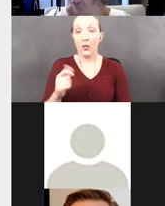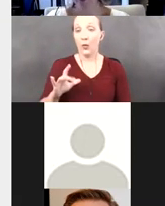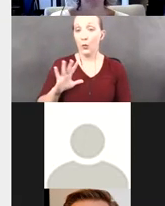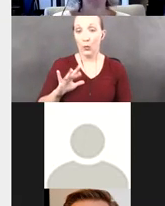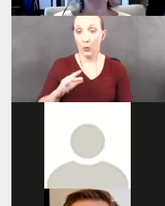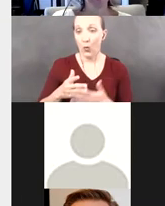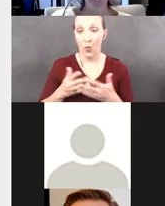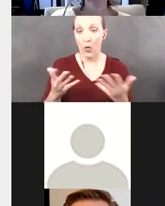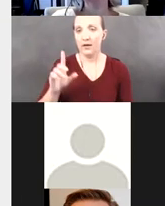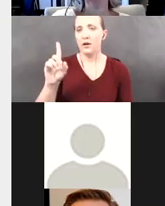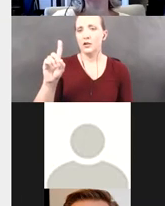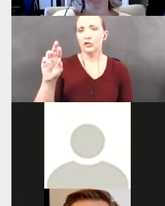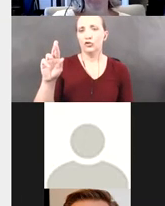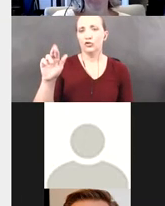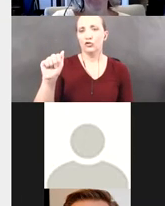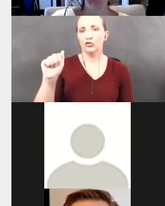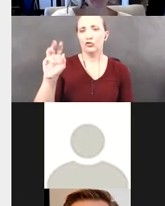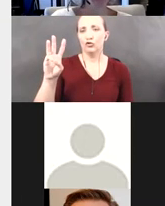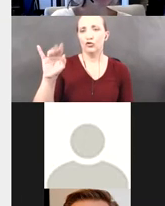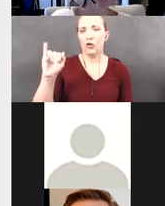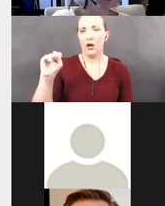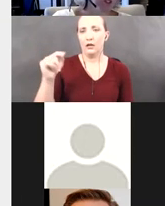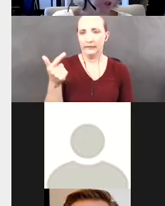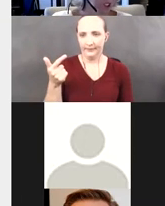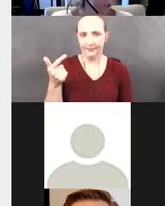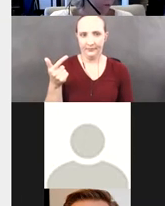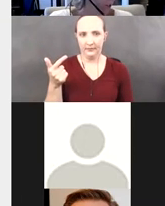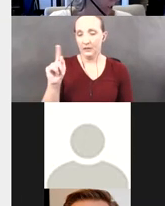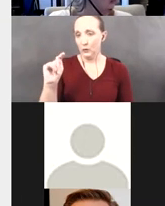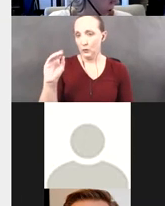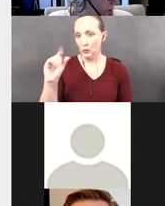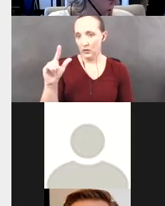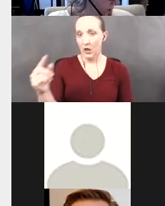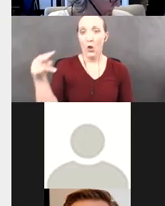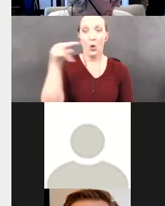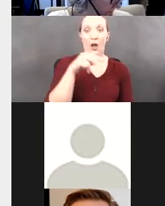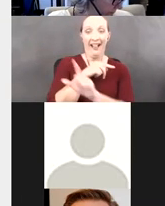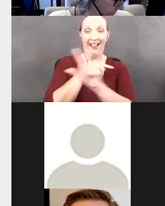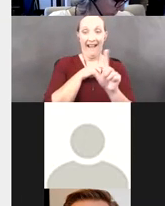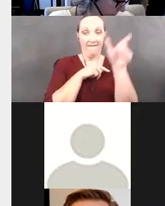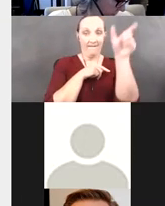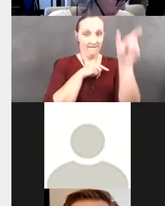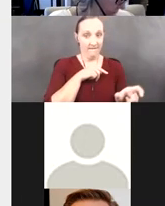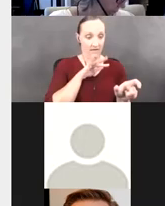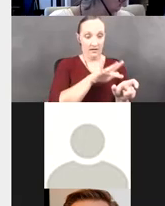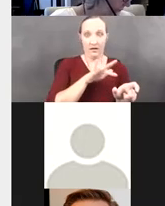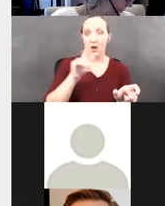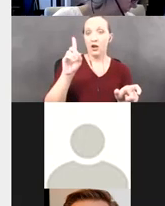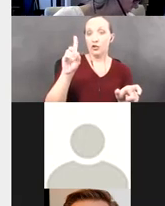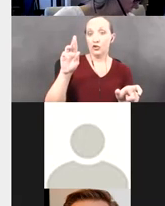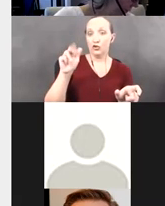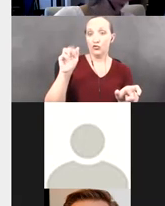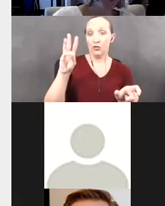herramienta útil In order to es use la the drawing herramienta de tool, dibujar. Para your child utilizar should esa click on herramienta Drawing tiene que on hacerle the clic left-hand en side of the Drawing, que screen. está a su